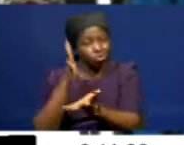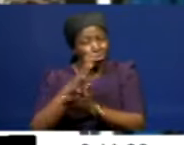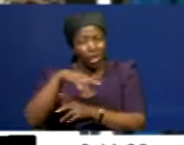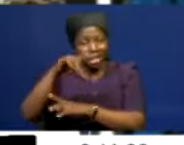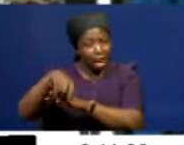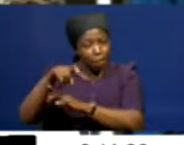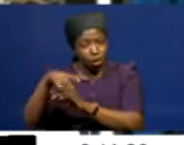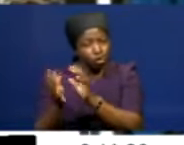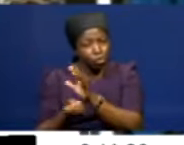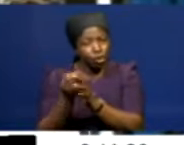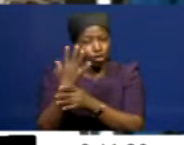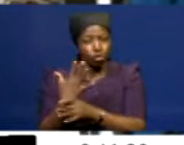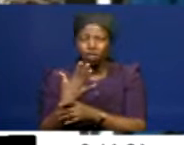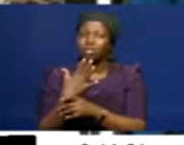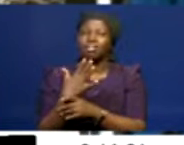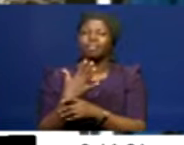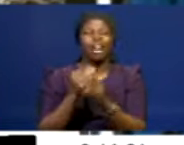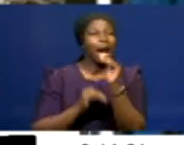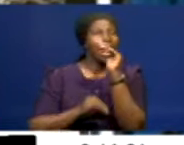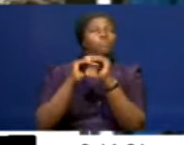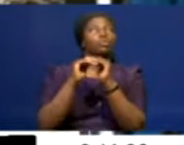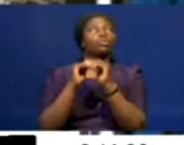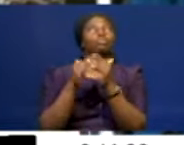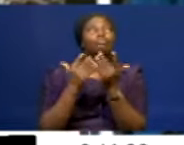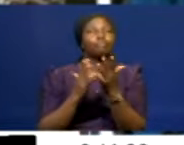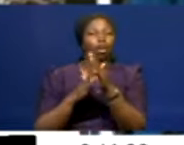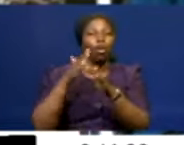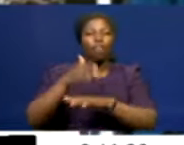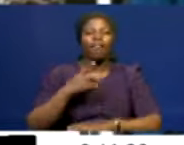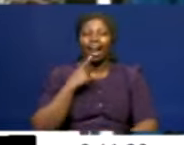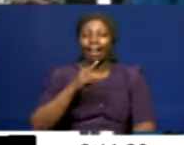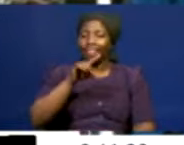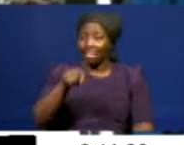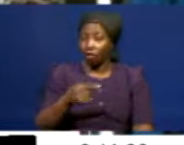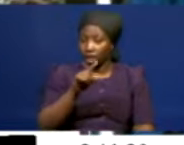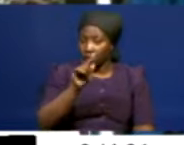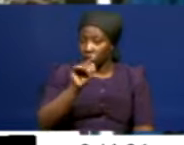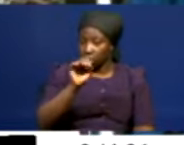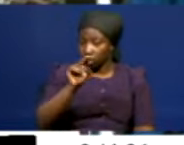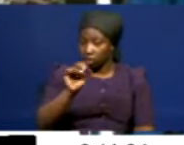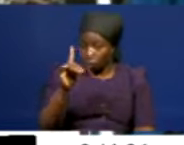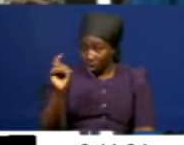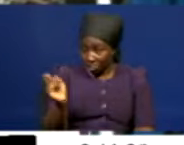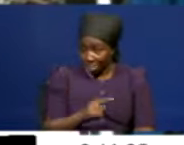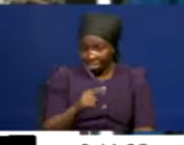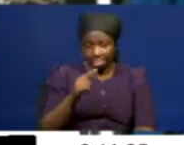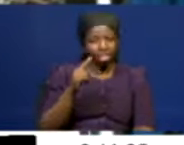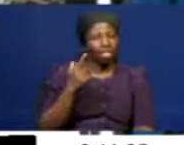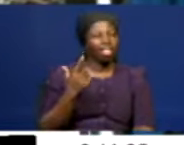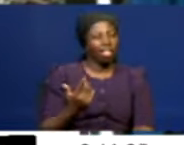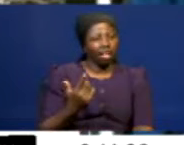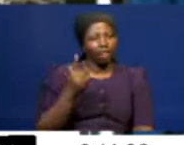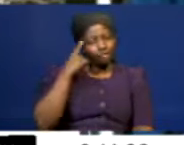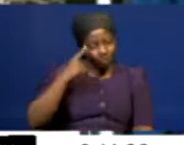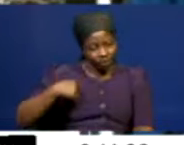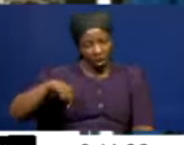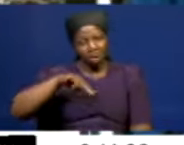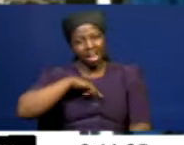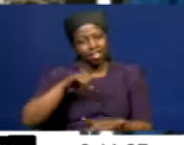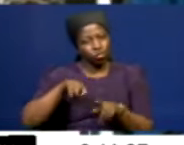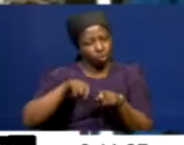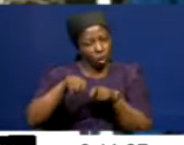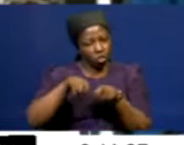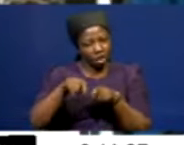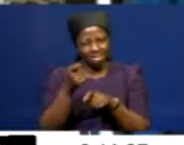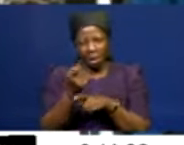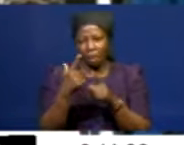producing to the tune of over 100,000 tons per month to be able to mitigate a bit, but you cannot